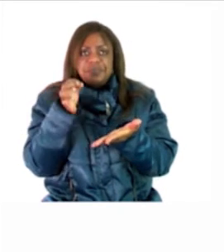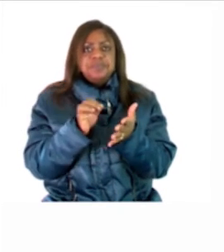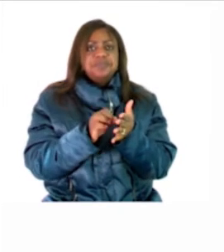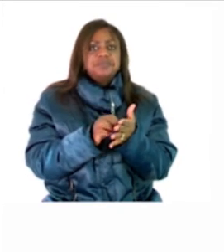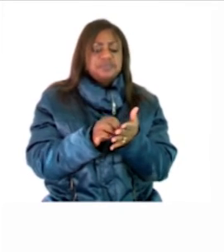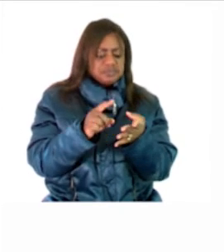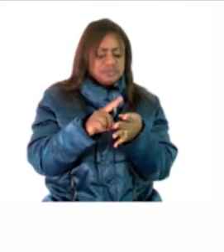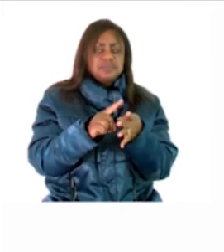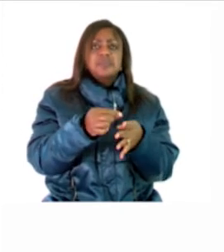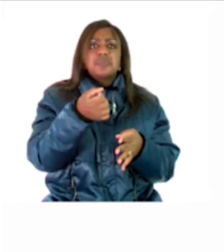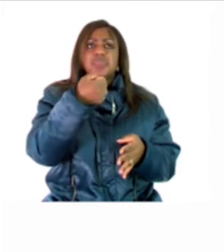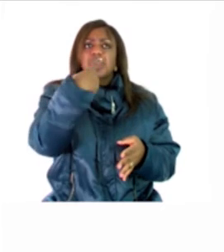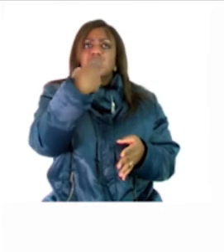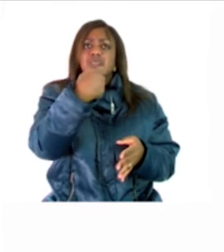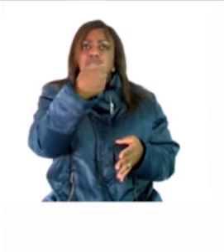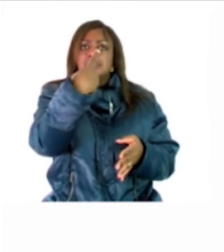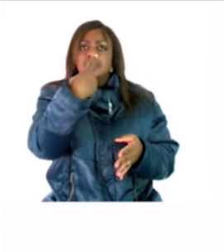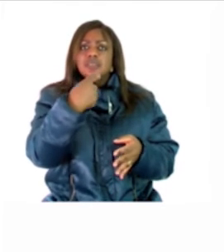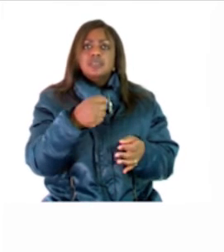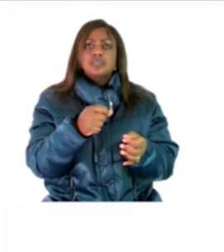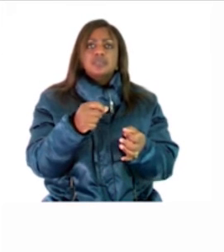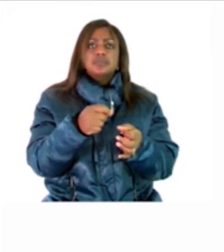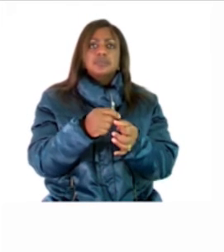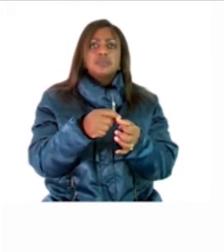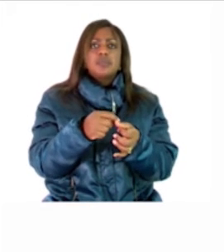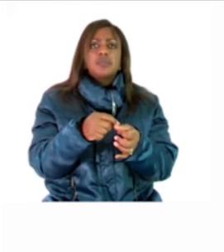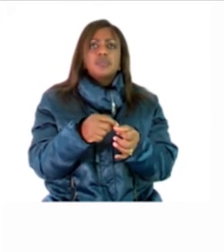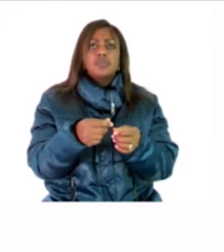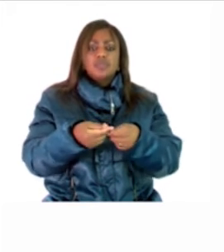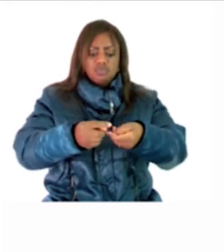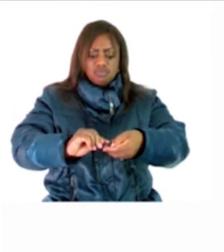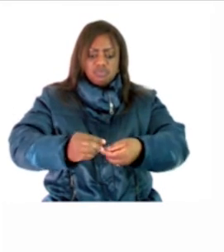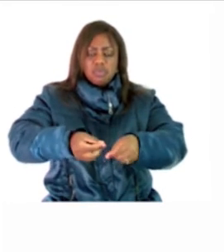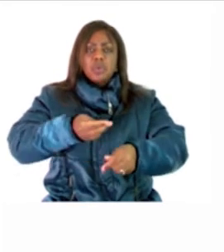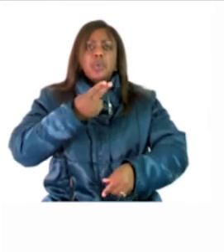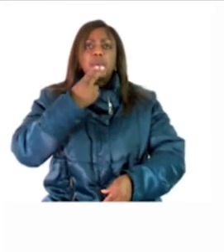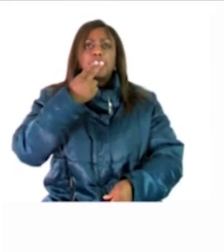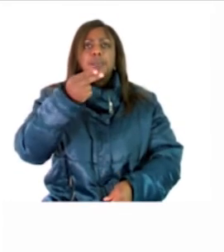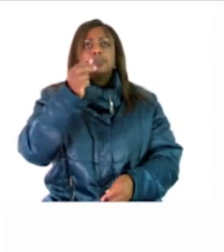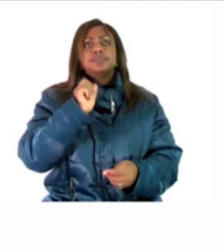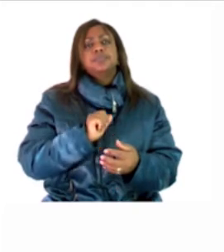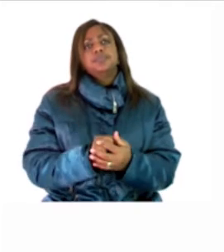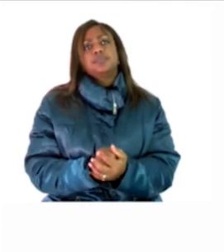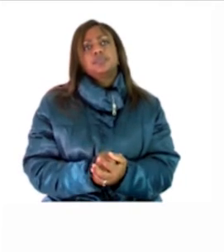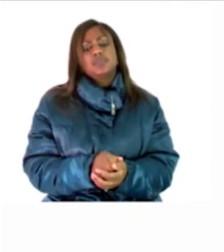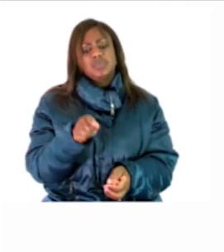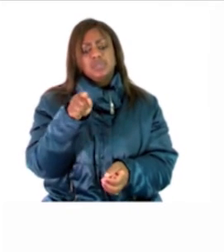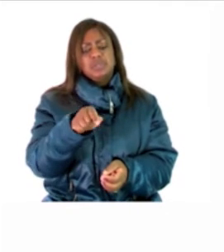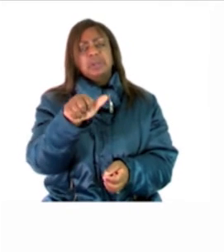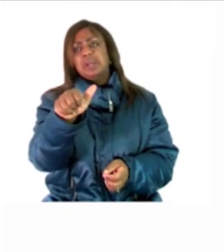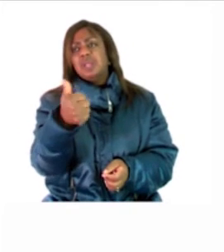anything that people drink that is having alcohol. But there are also some other drugs that some of us may be not familiar